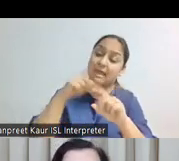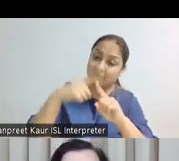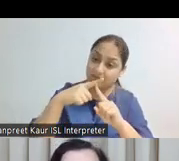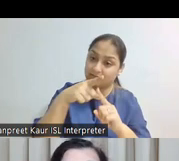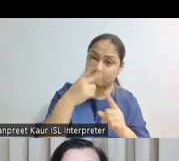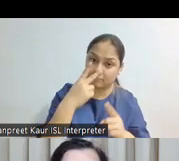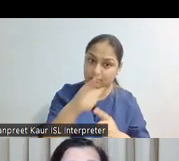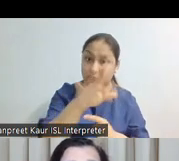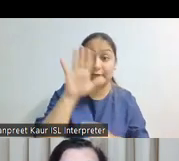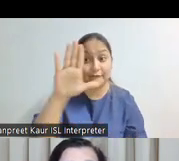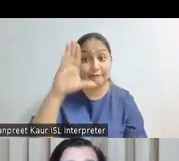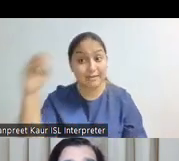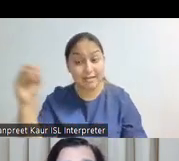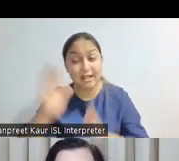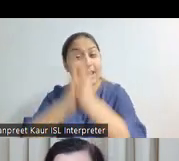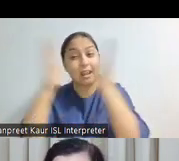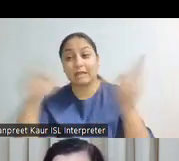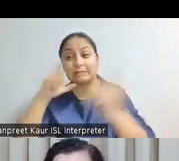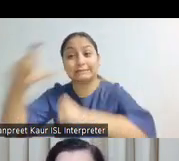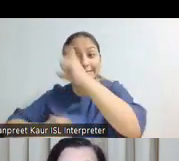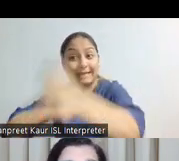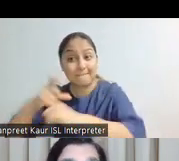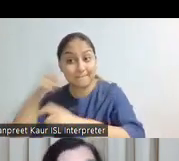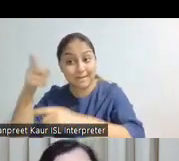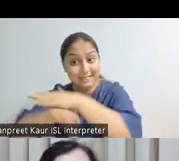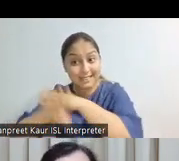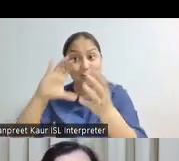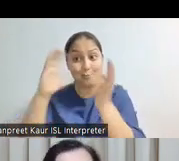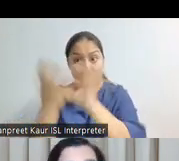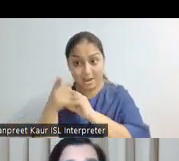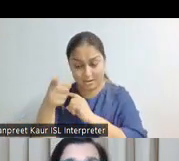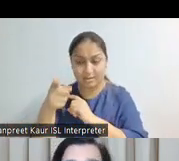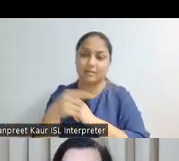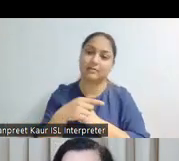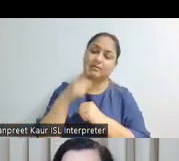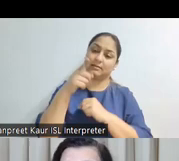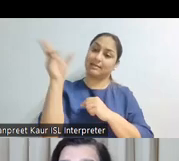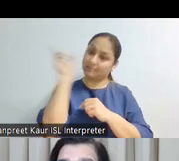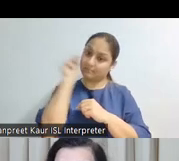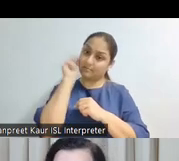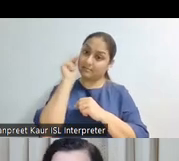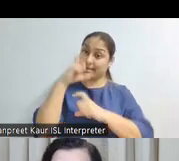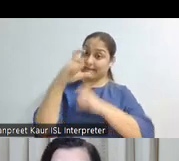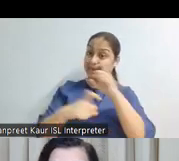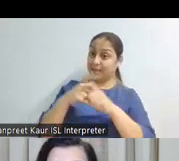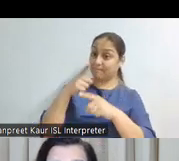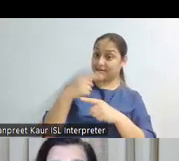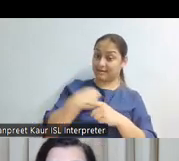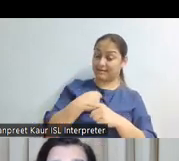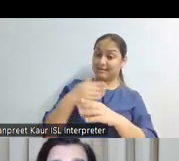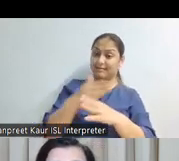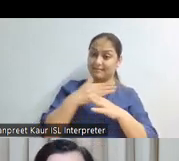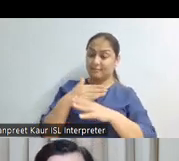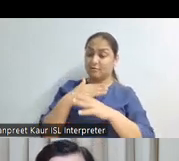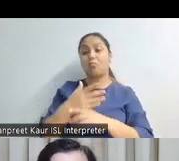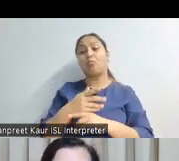the 500 largest companies in the world. And they figured out that the companies which have more